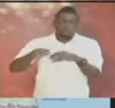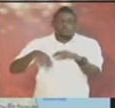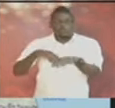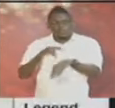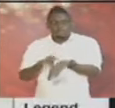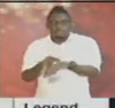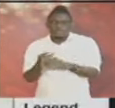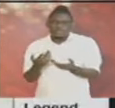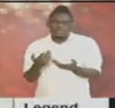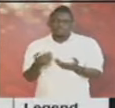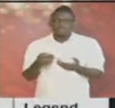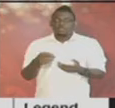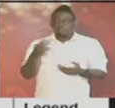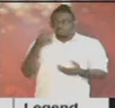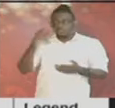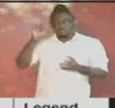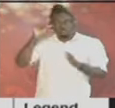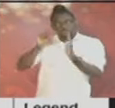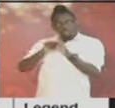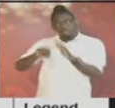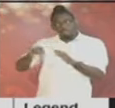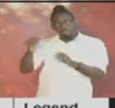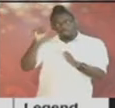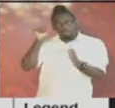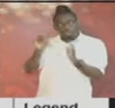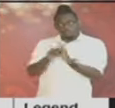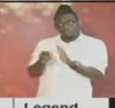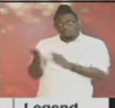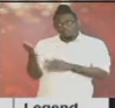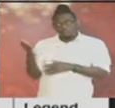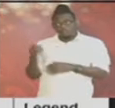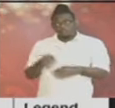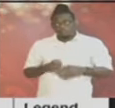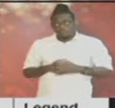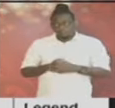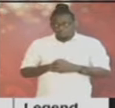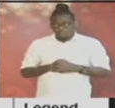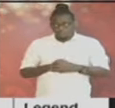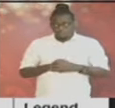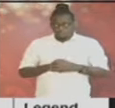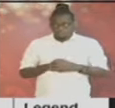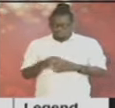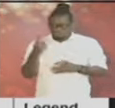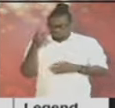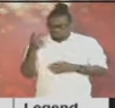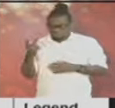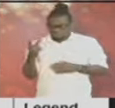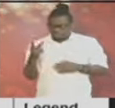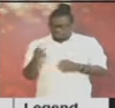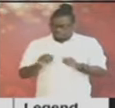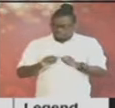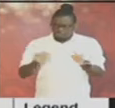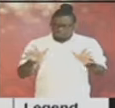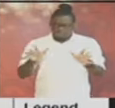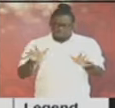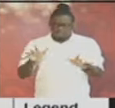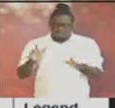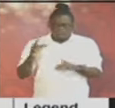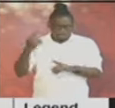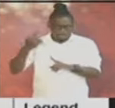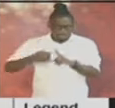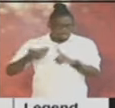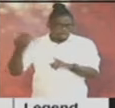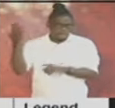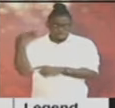slide, what we do is we take a look at the spread of cases 1 month ago. So we look at the spread of cases